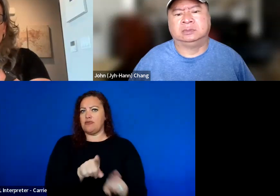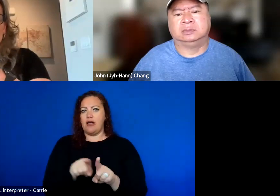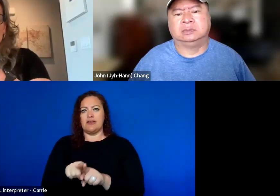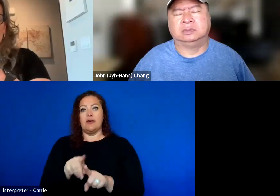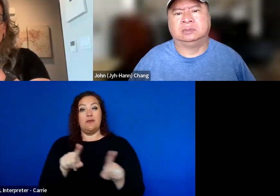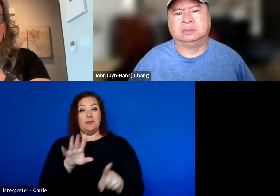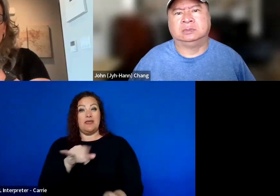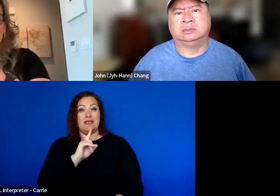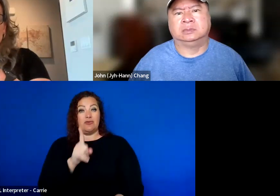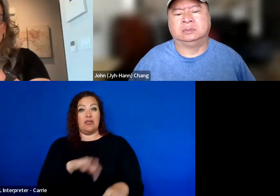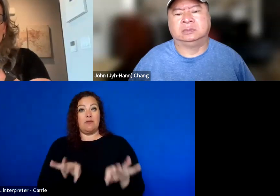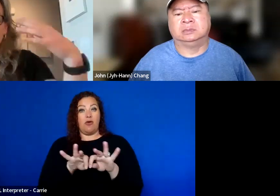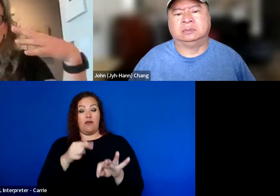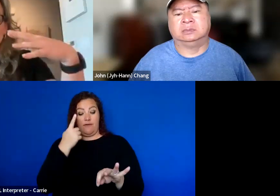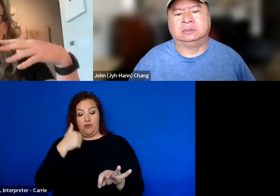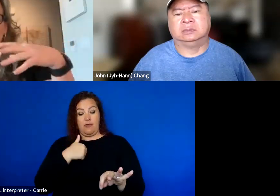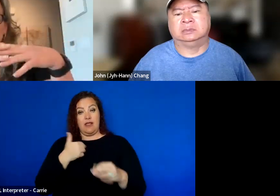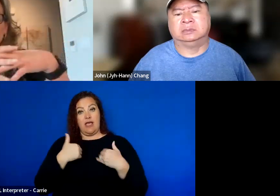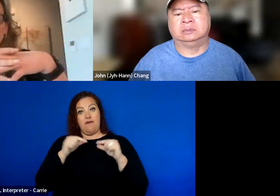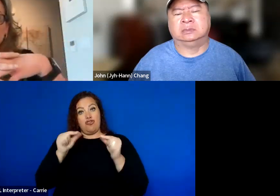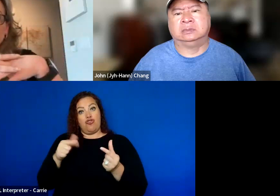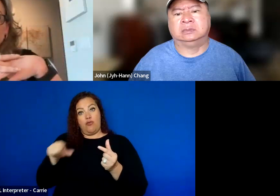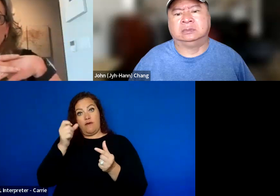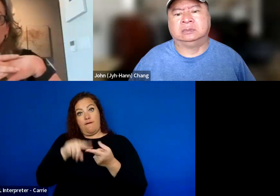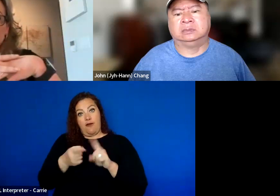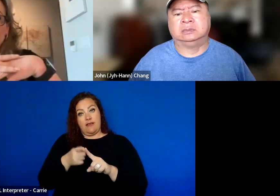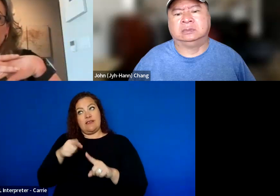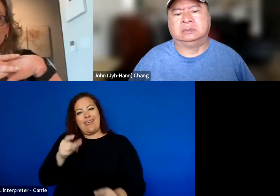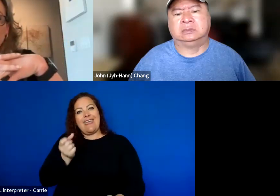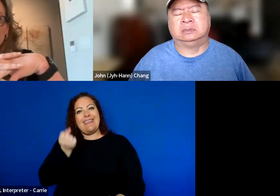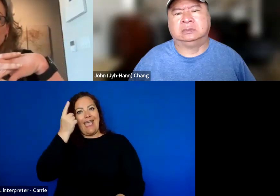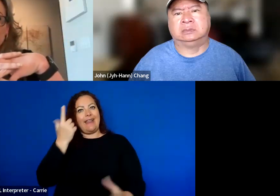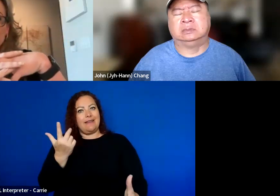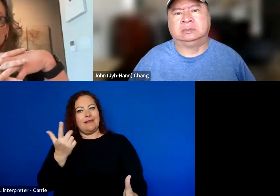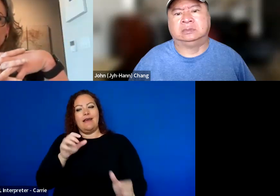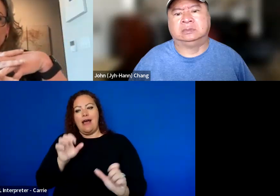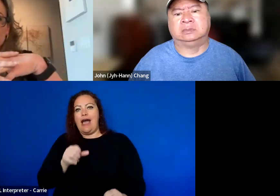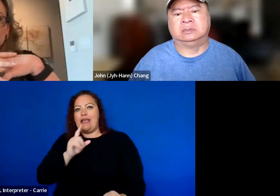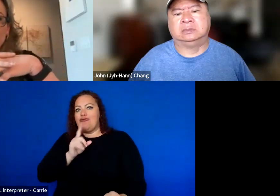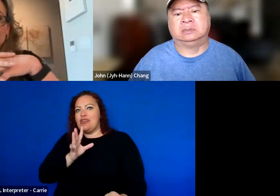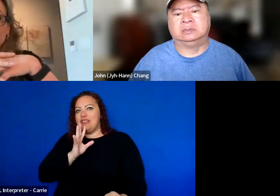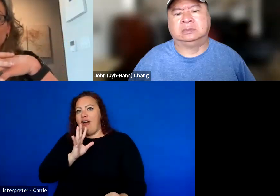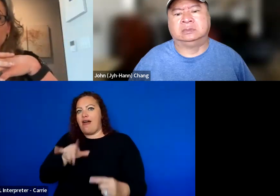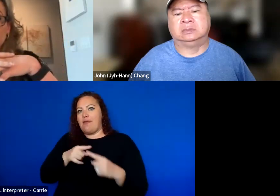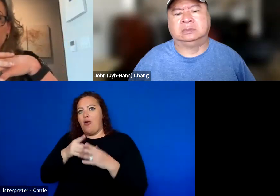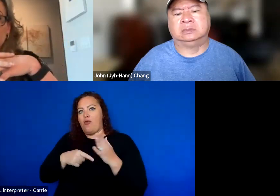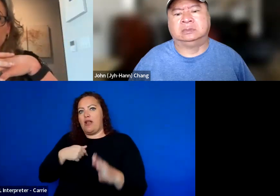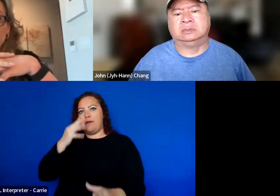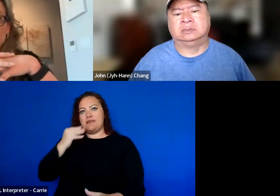really important to me to have a group of friends who get it, who I can really talk to about what I'm experiencing from the perspective